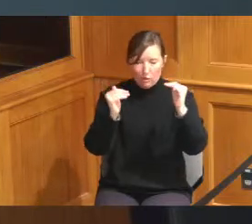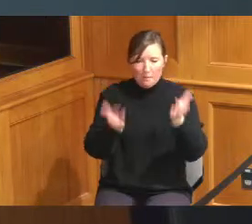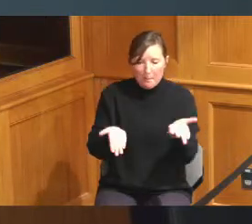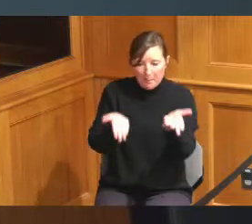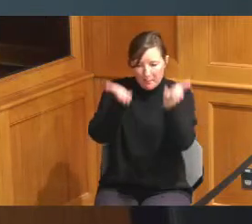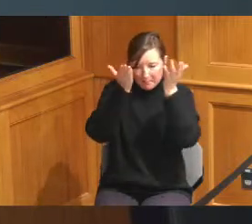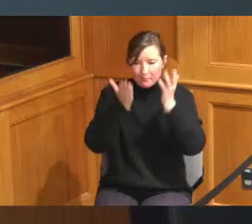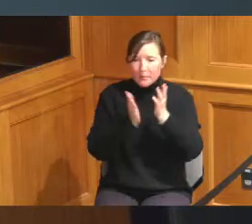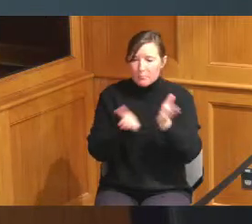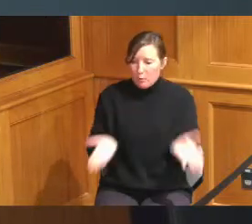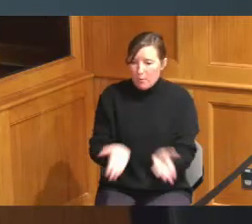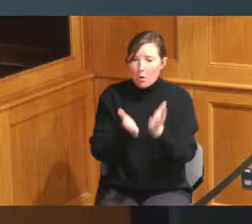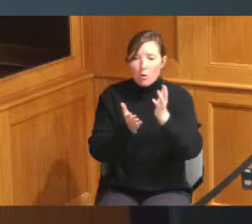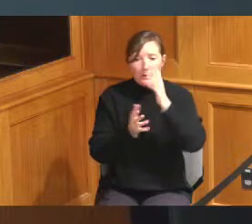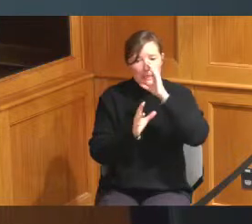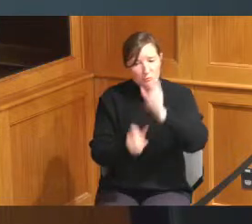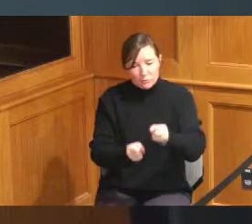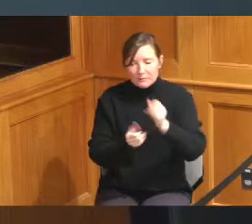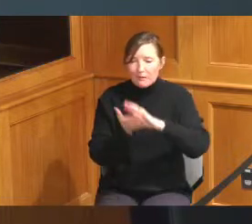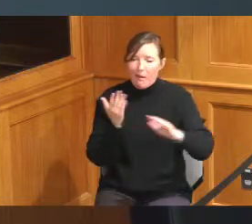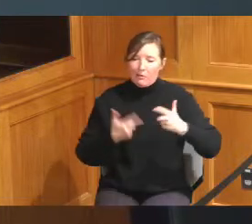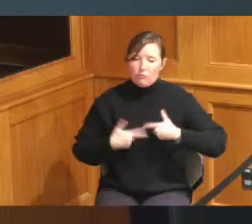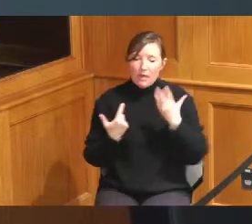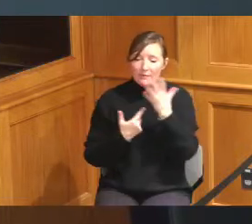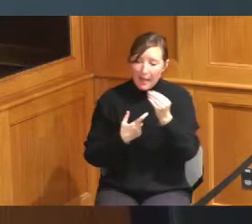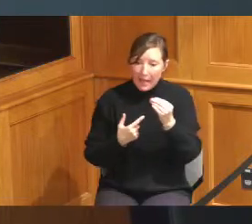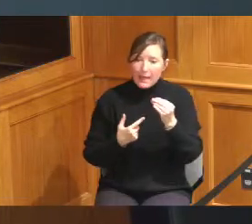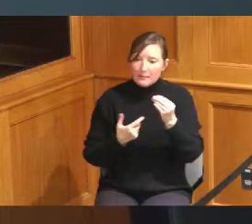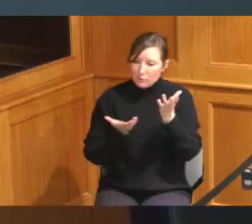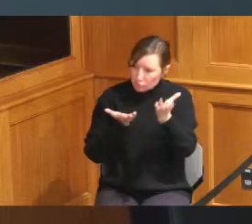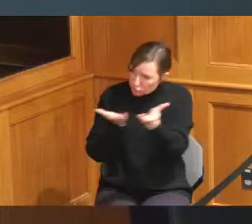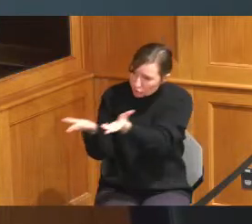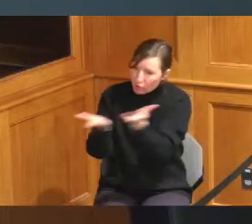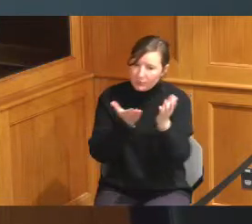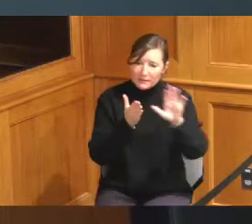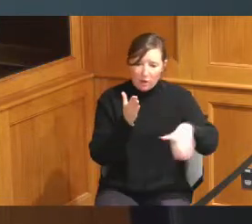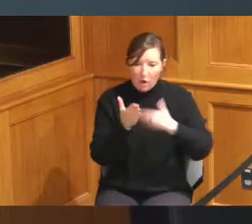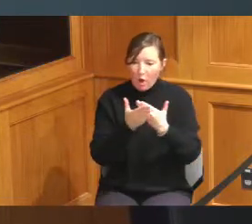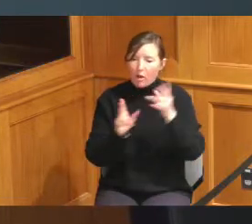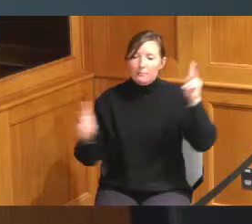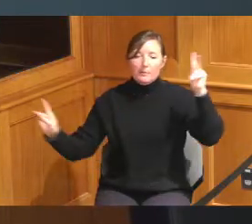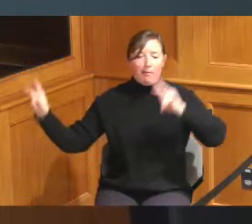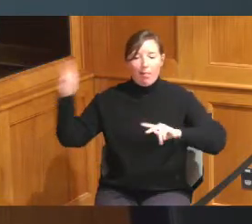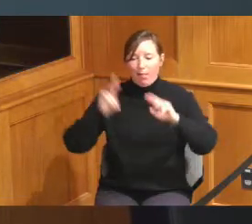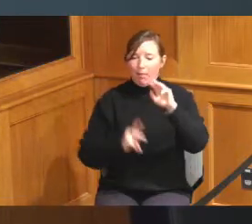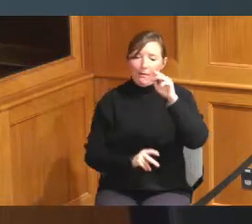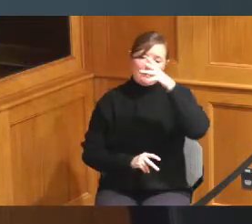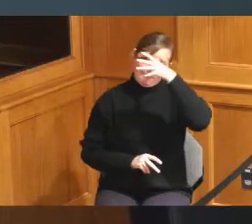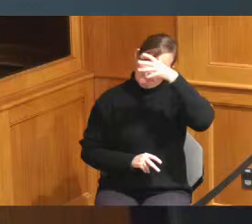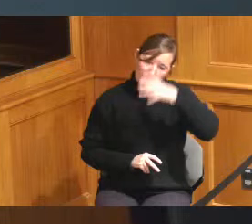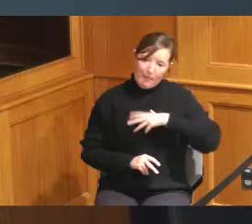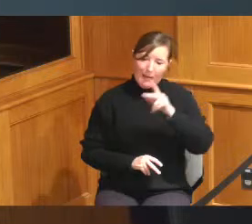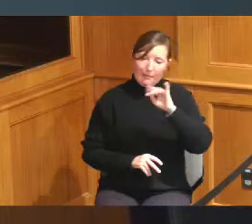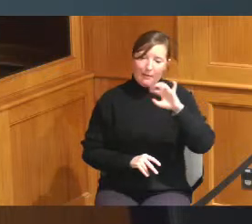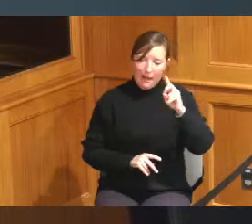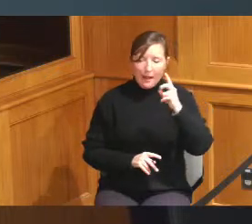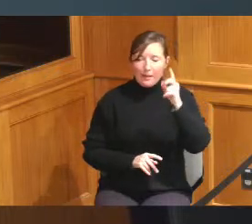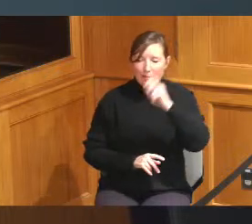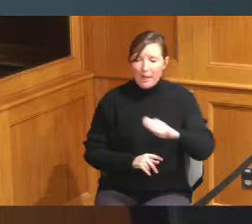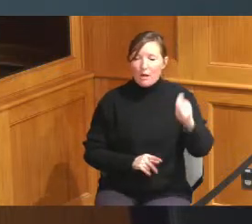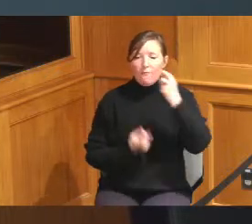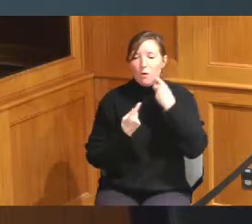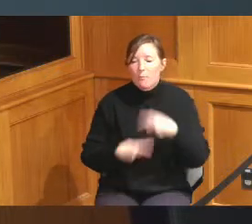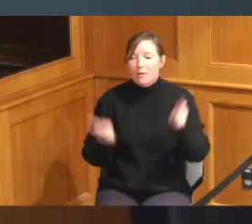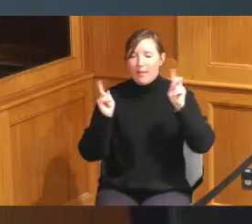in college life, and to be of service to all mankind. Therefore, be it proclaimed that the Hamilton